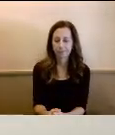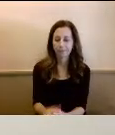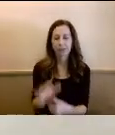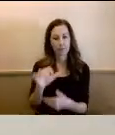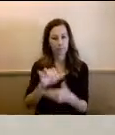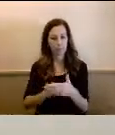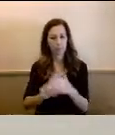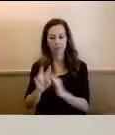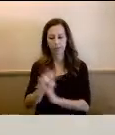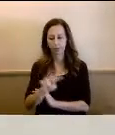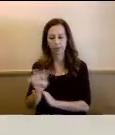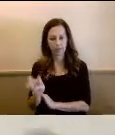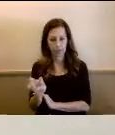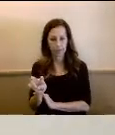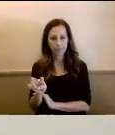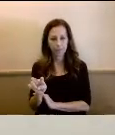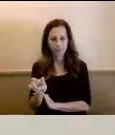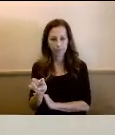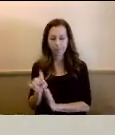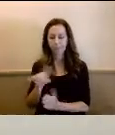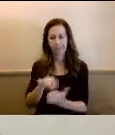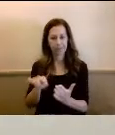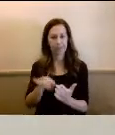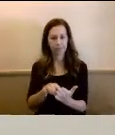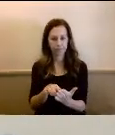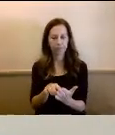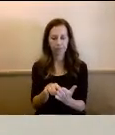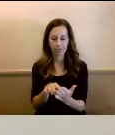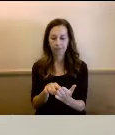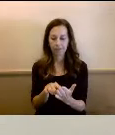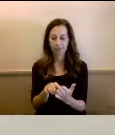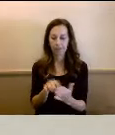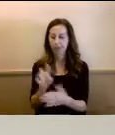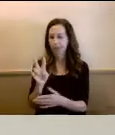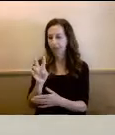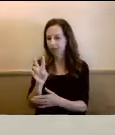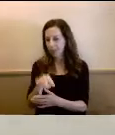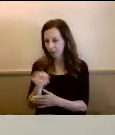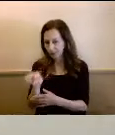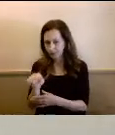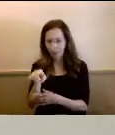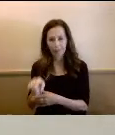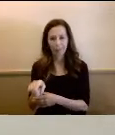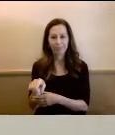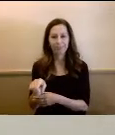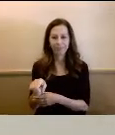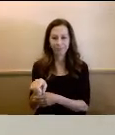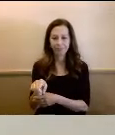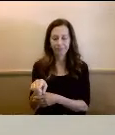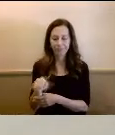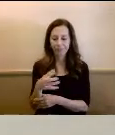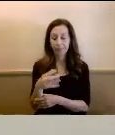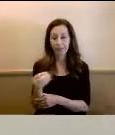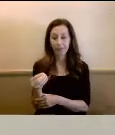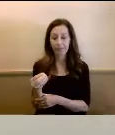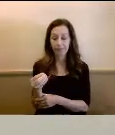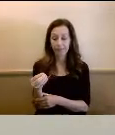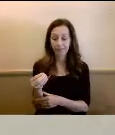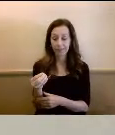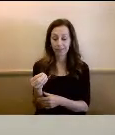So we're subtracting 22 here, that cancels. 22 here,